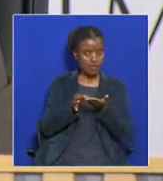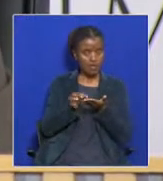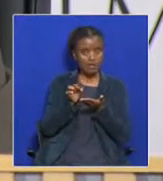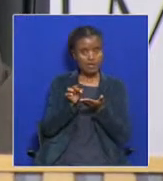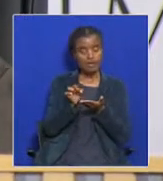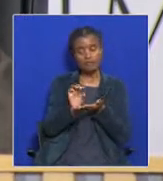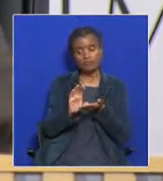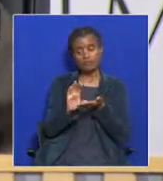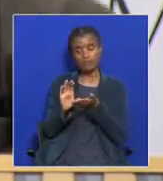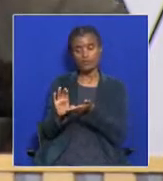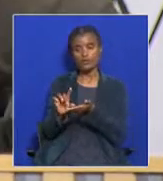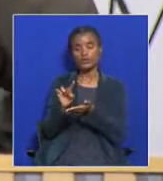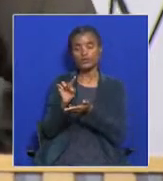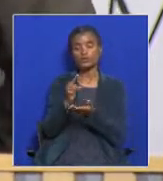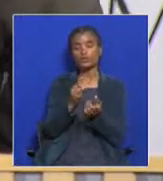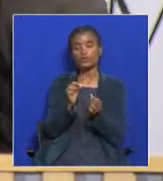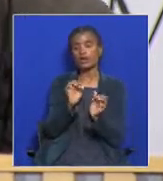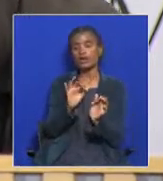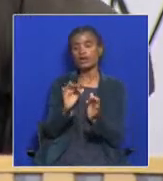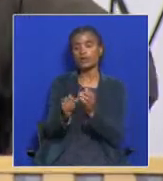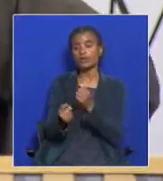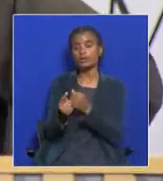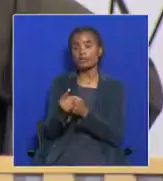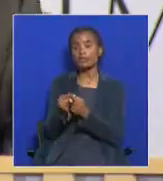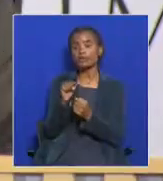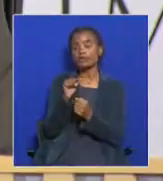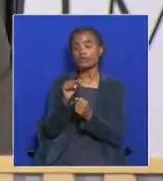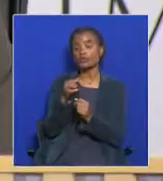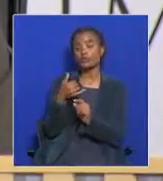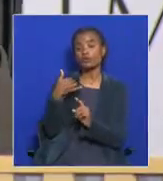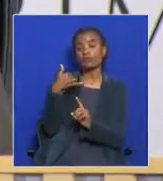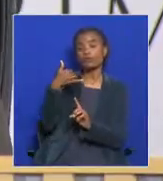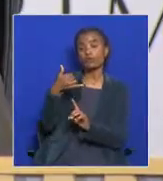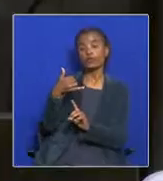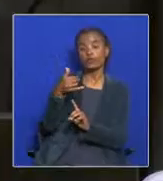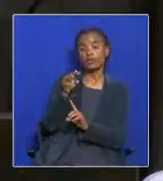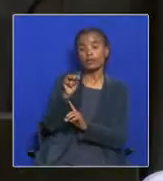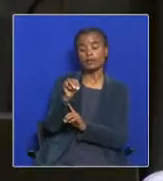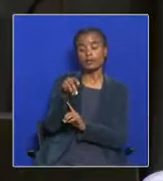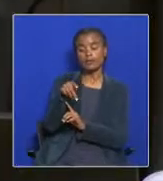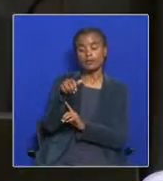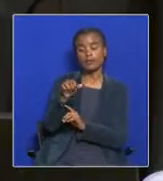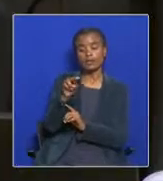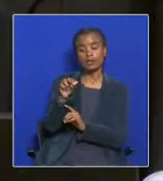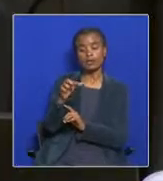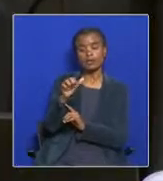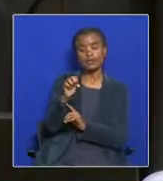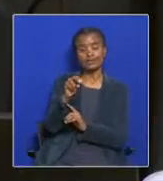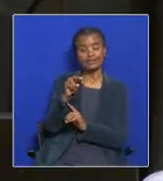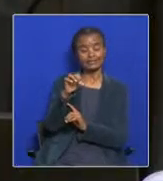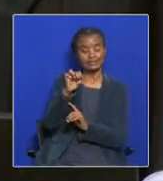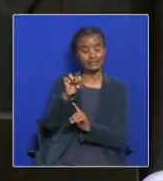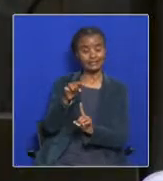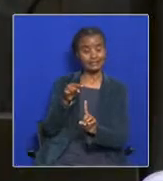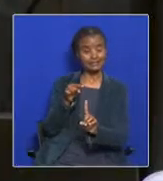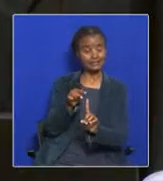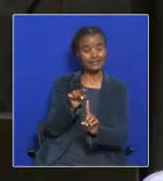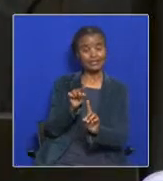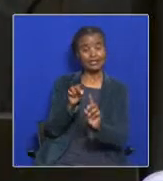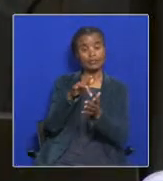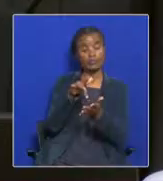you tell Mpangase, who is a warrant officer, to get a sample, send it to the lab.